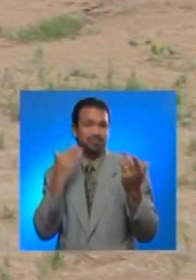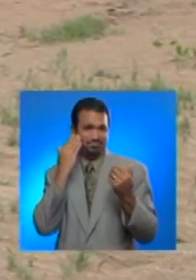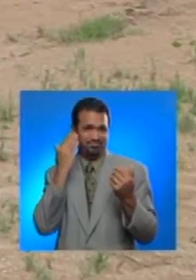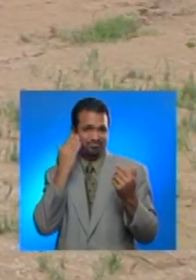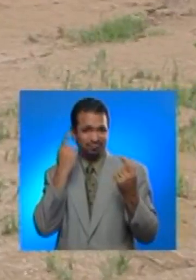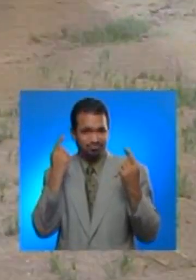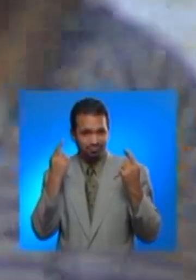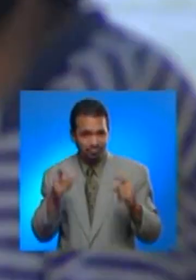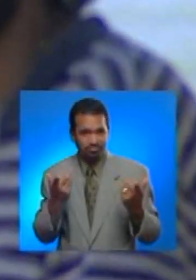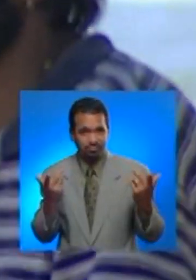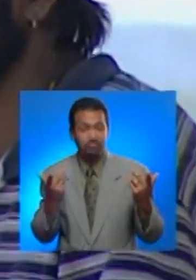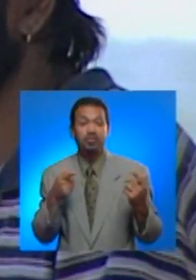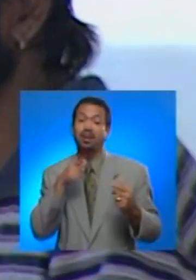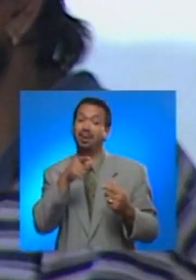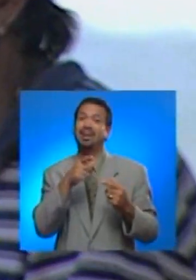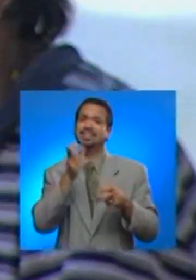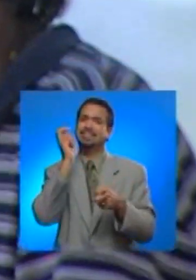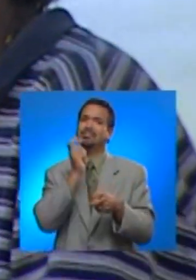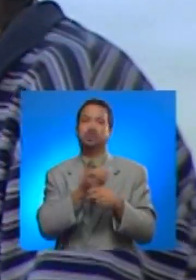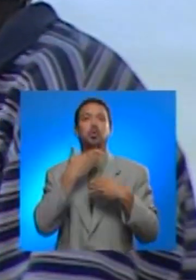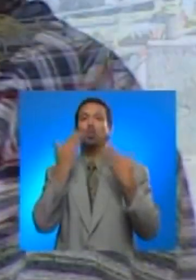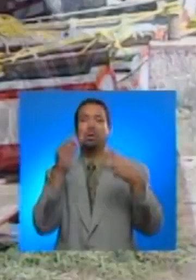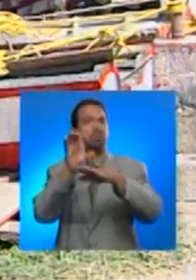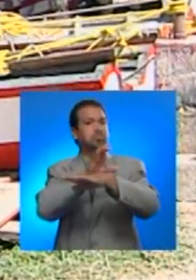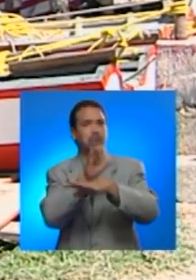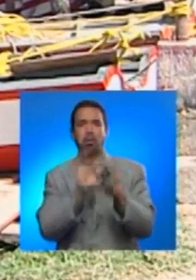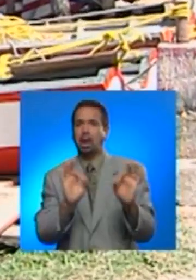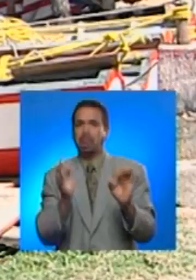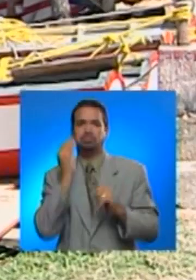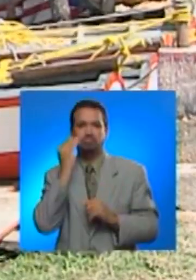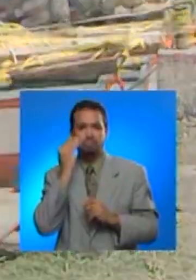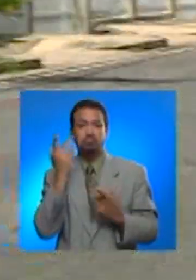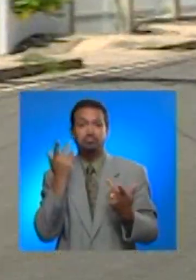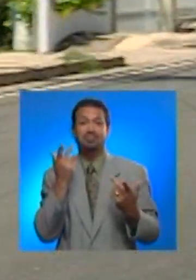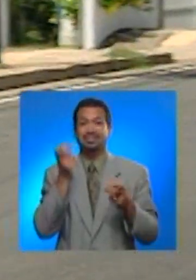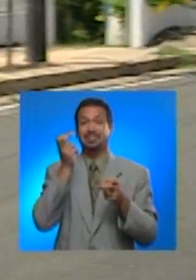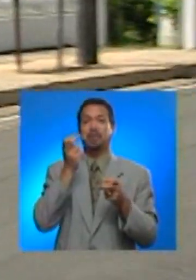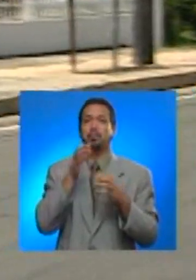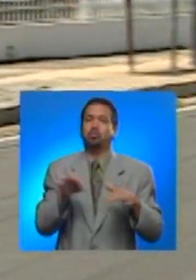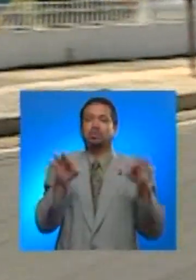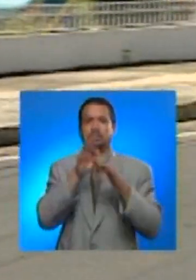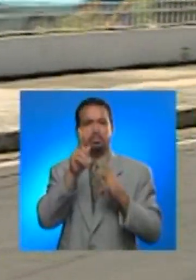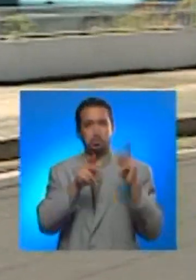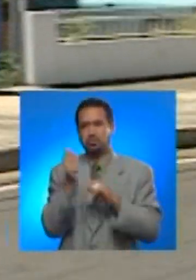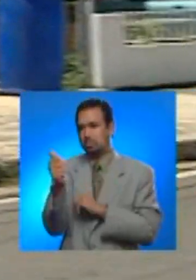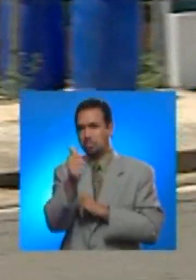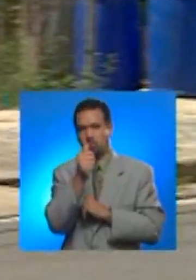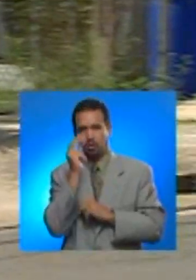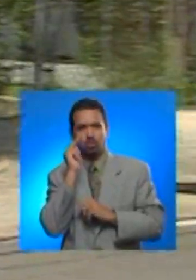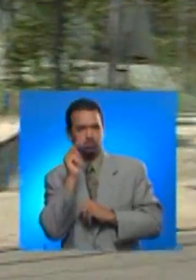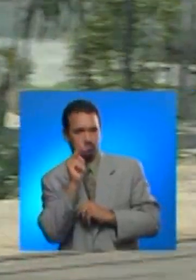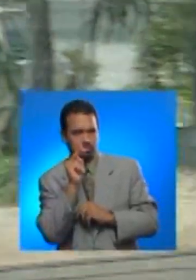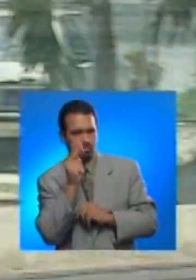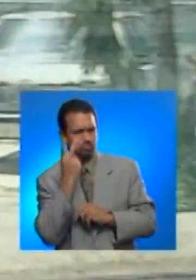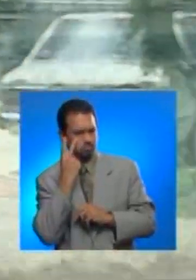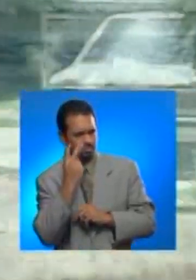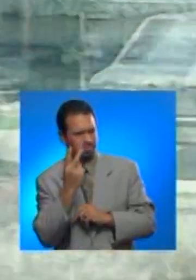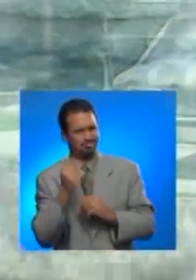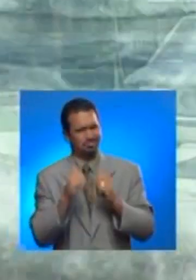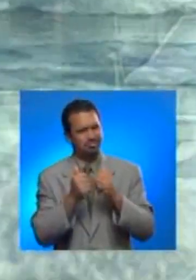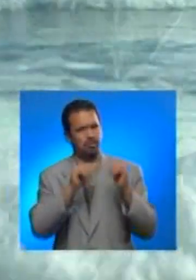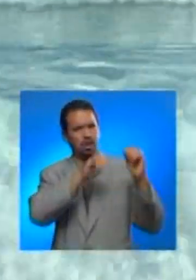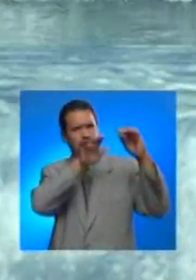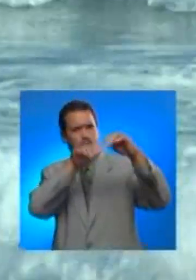this case, it is critical to depend on a population capable of recognizing and acting upon significant changes in